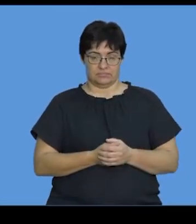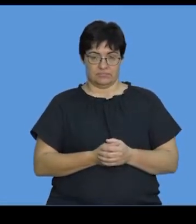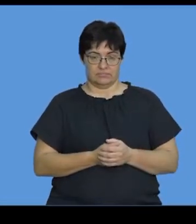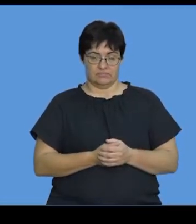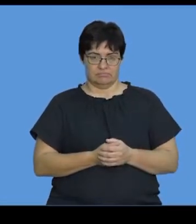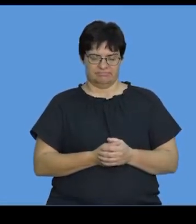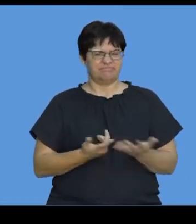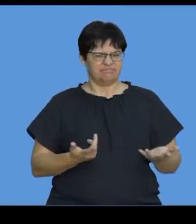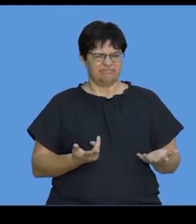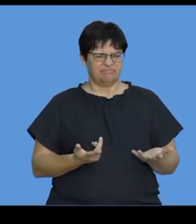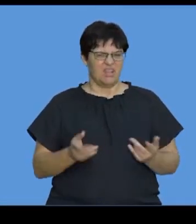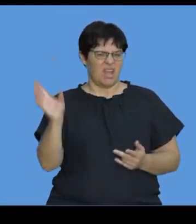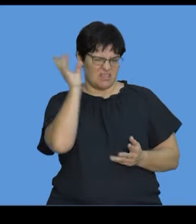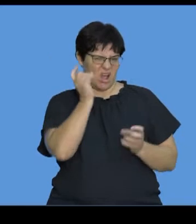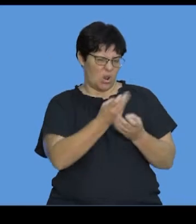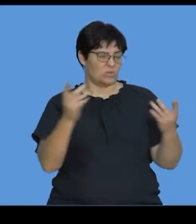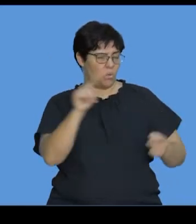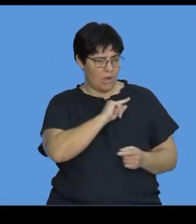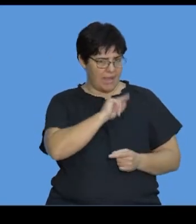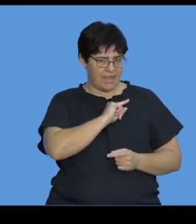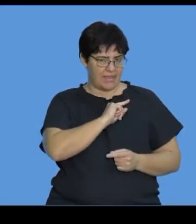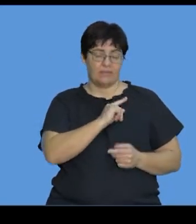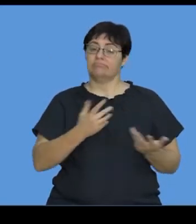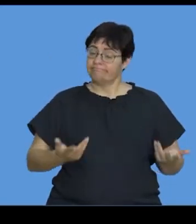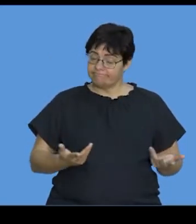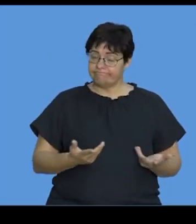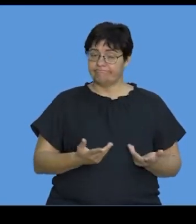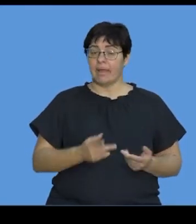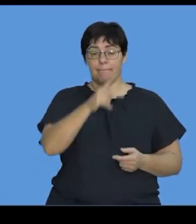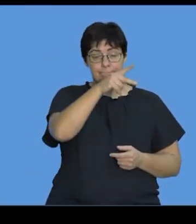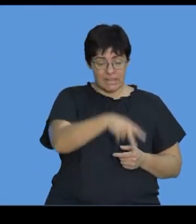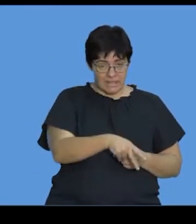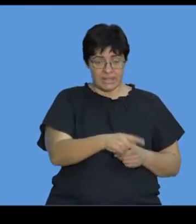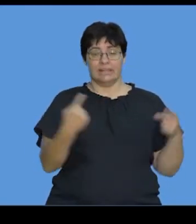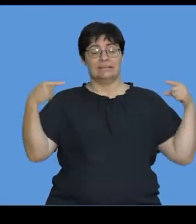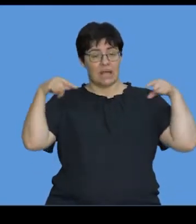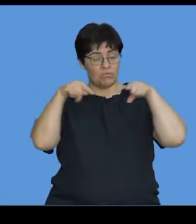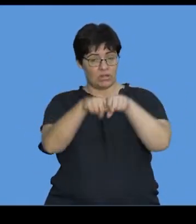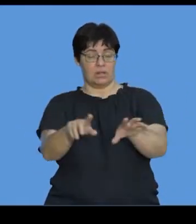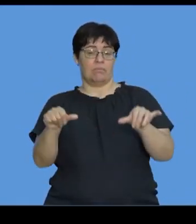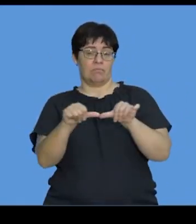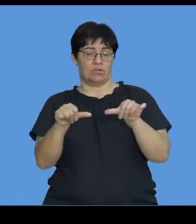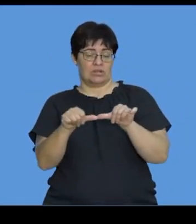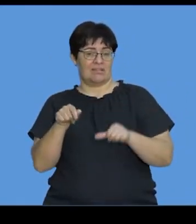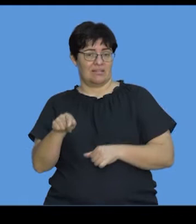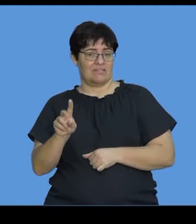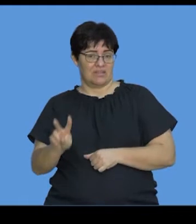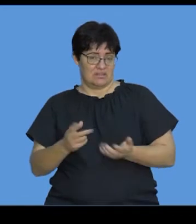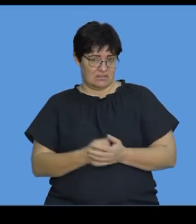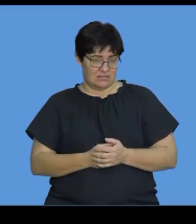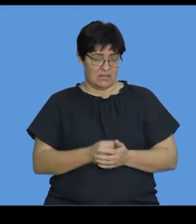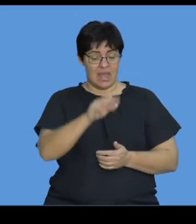Okay? You're going to hear this lots. Why? Because momentum is mass